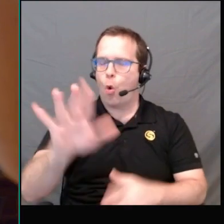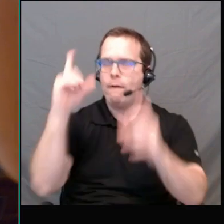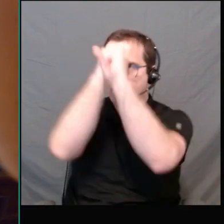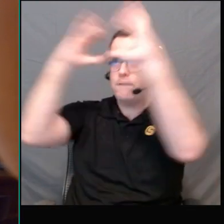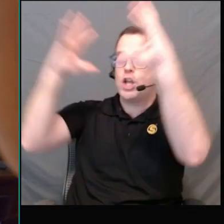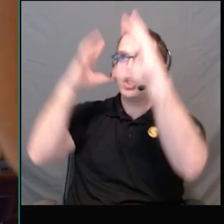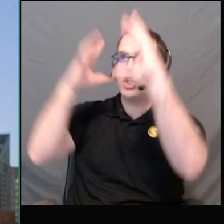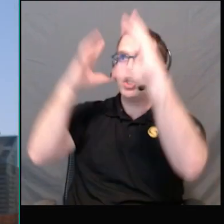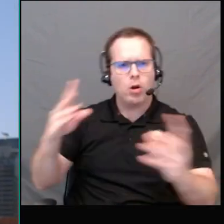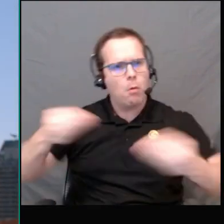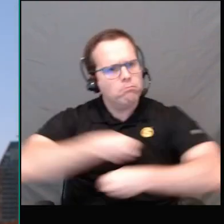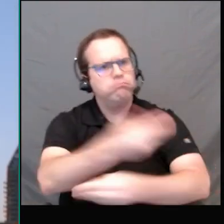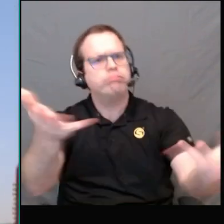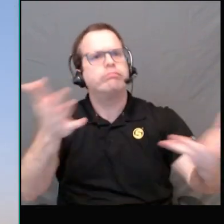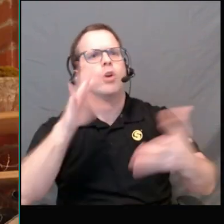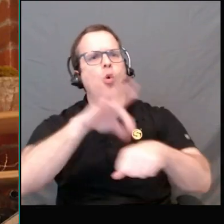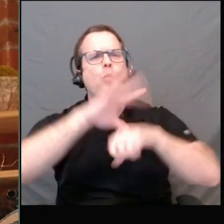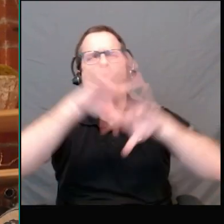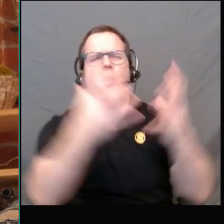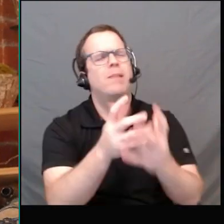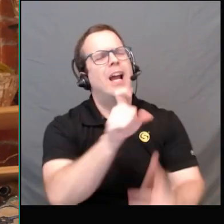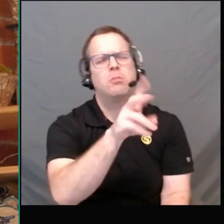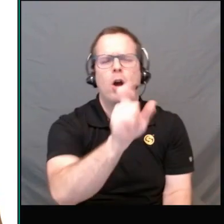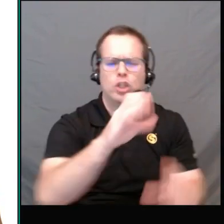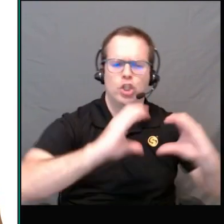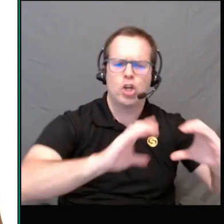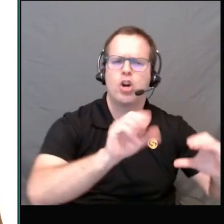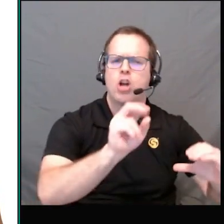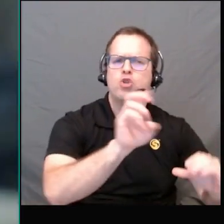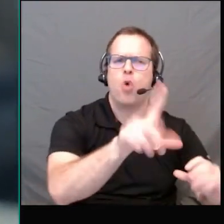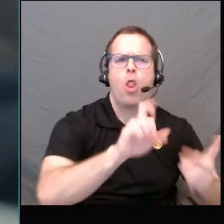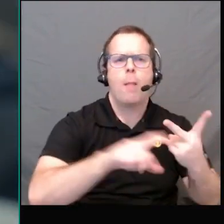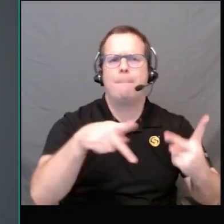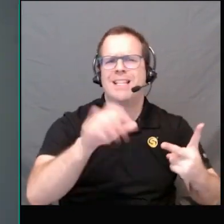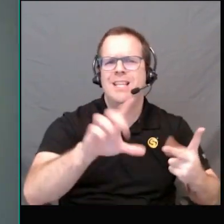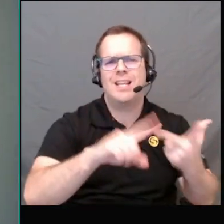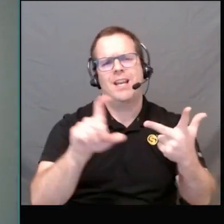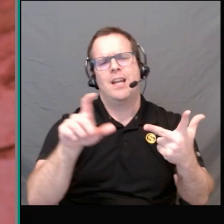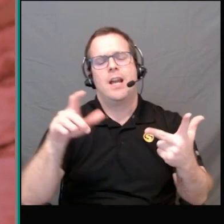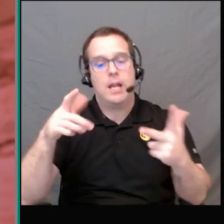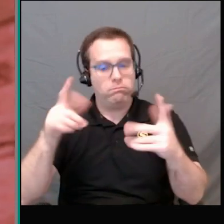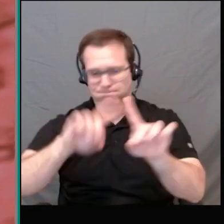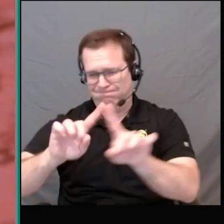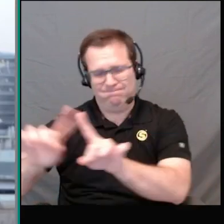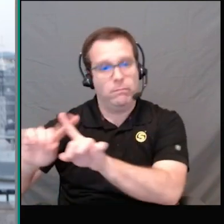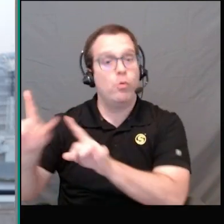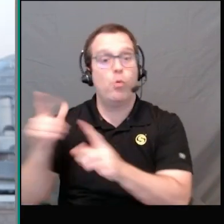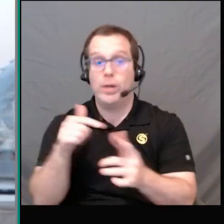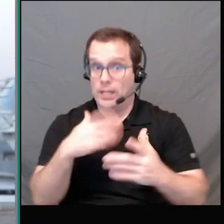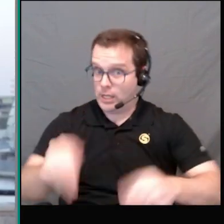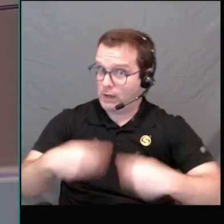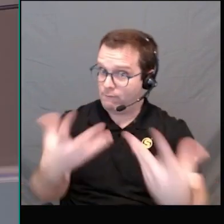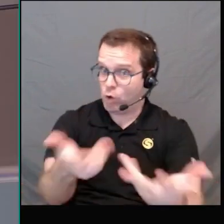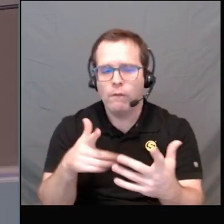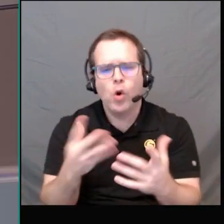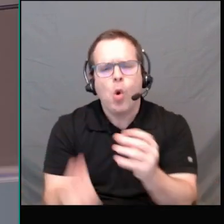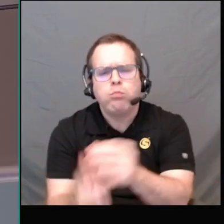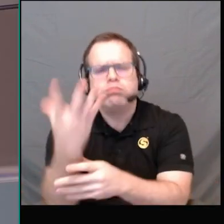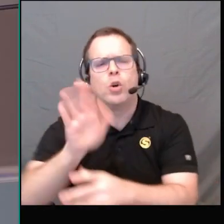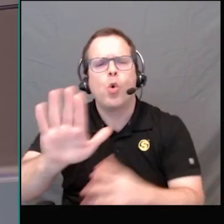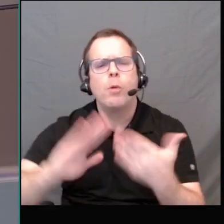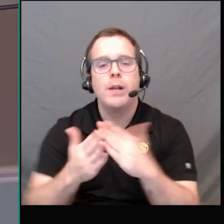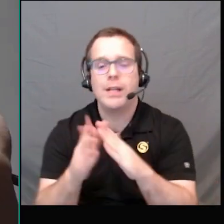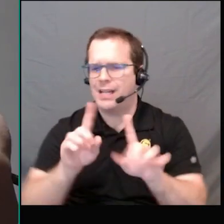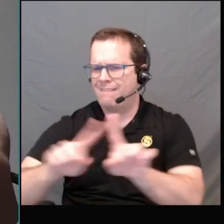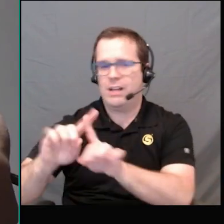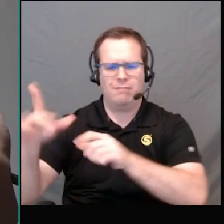Xbox consoles, PC, Game Pass, and xCloud. We can enable you to nurture and grow your communities on every continent using tools